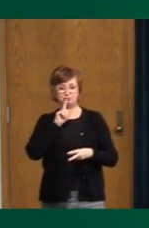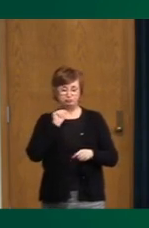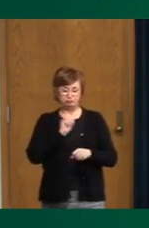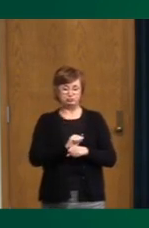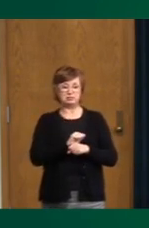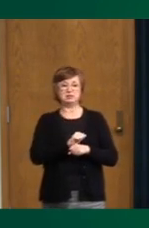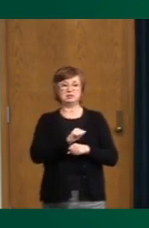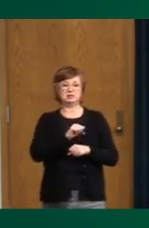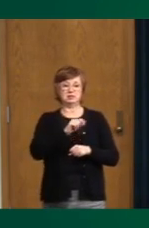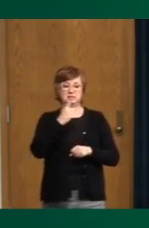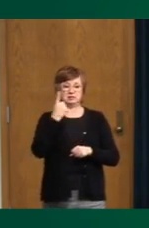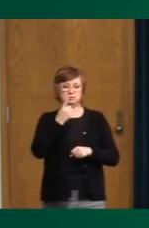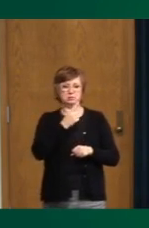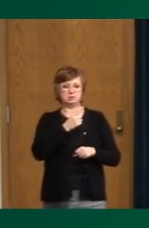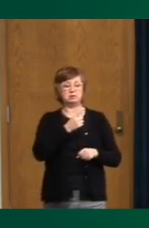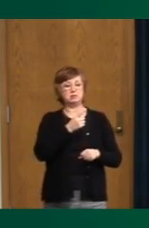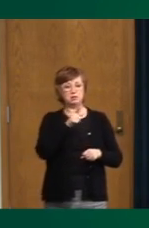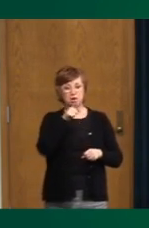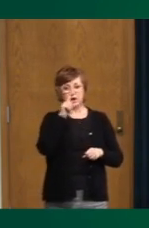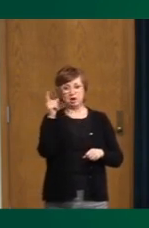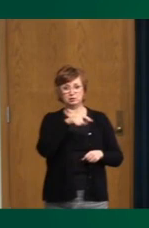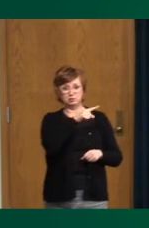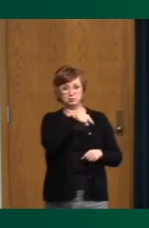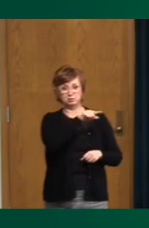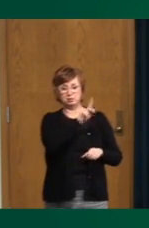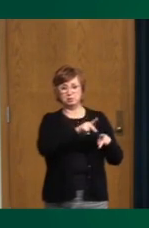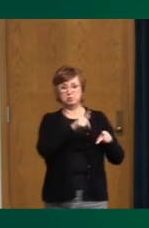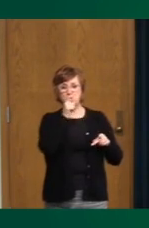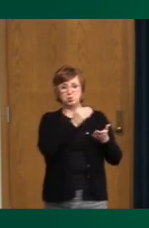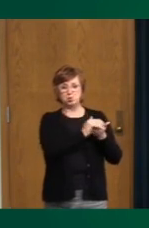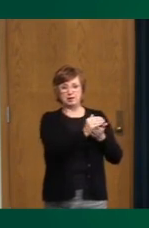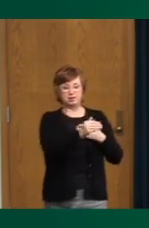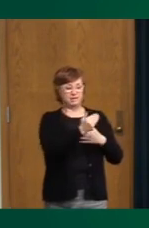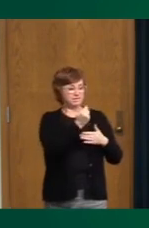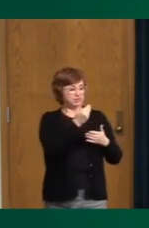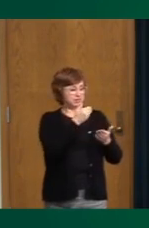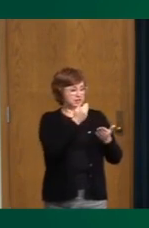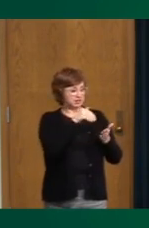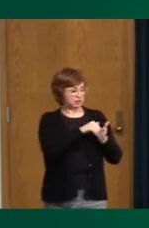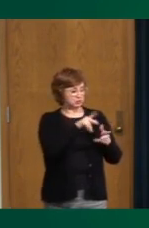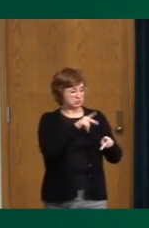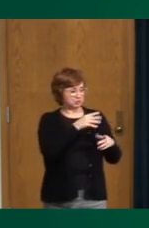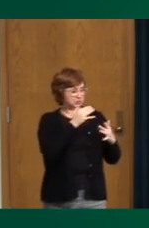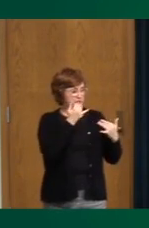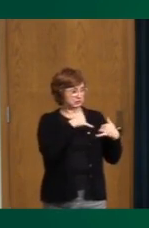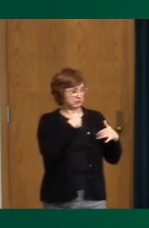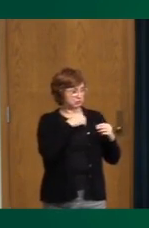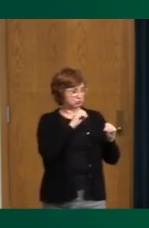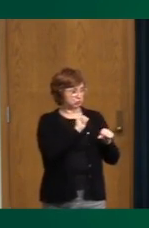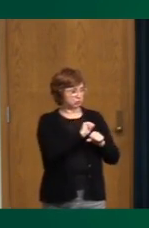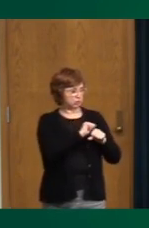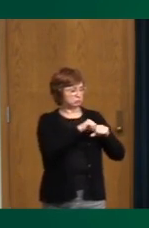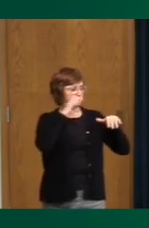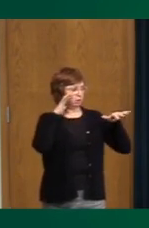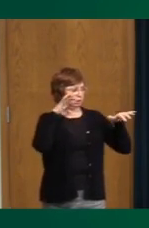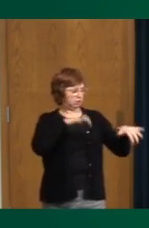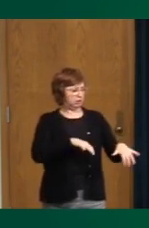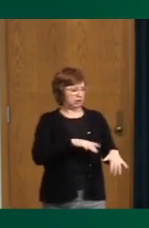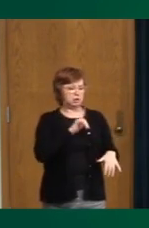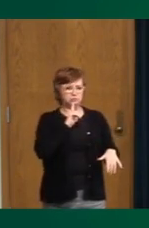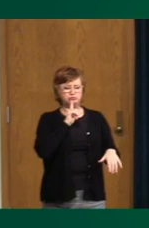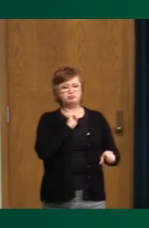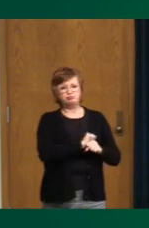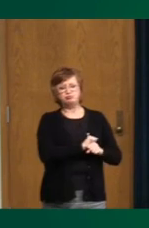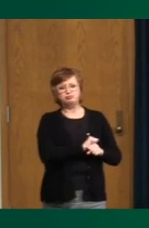first lockdown, I would say that the consequences for those individuals and their families is very real. And I would say that there's some mental health consequences